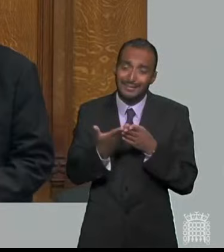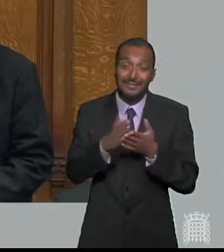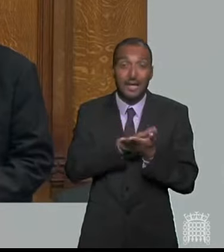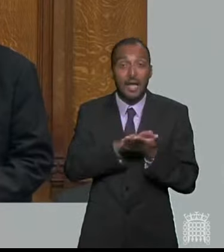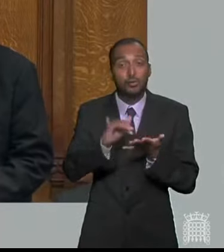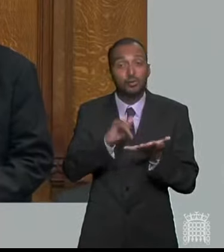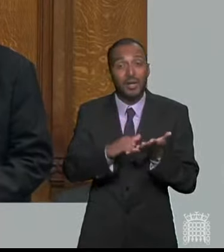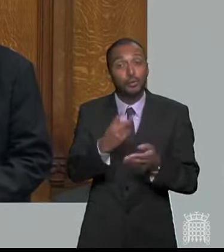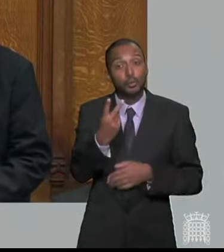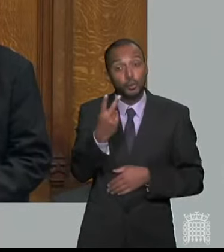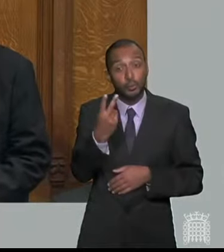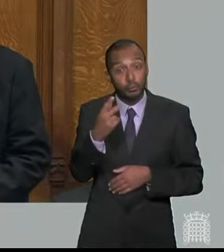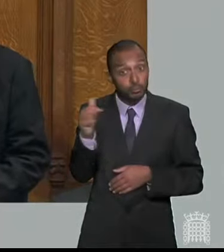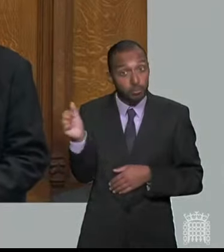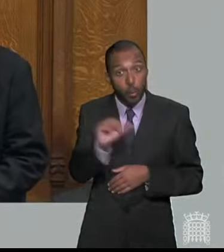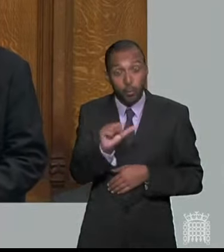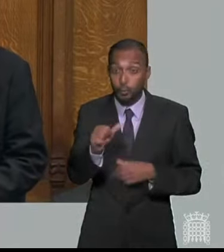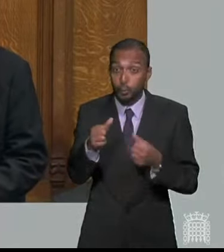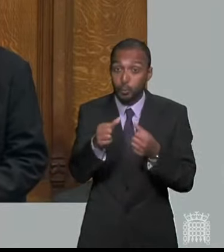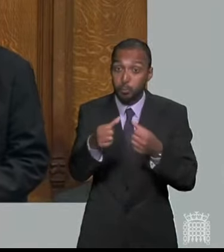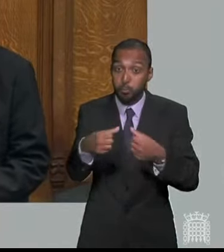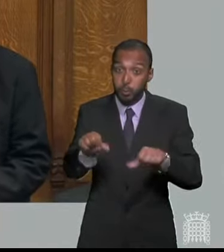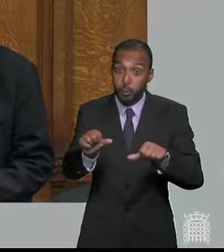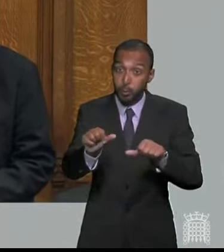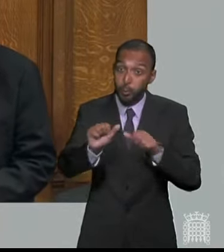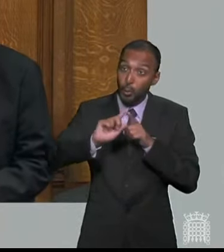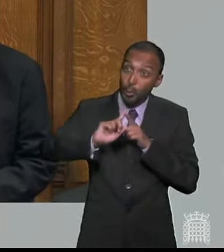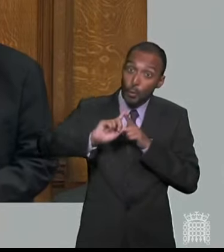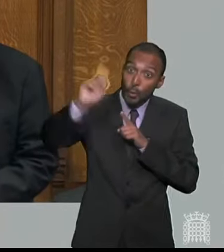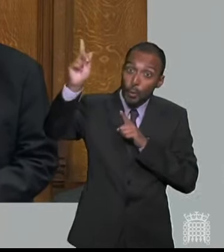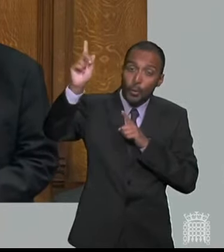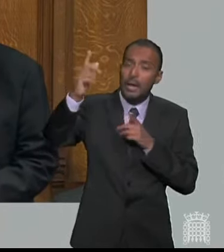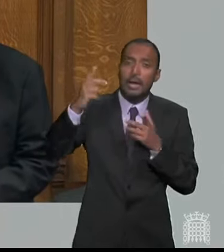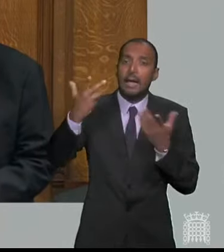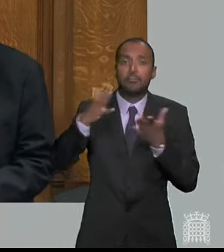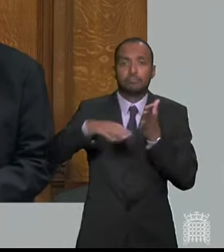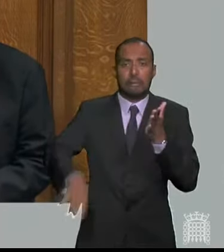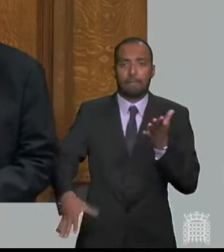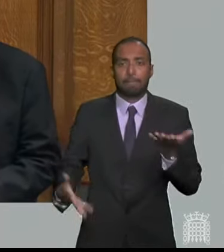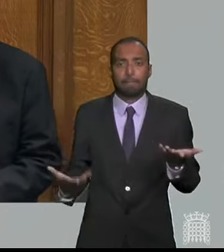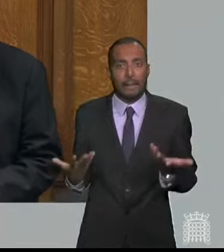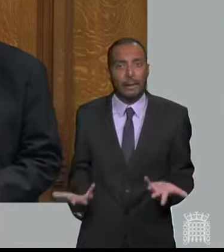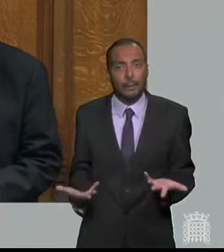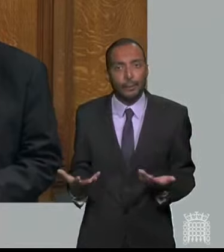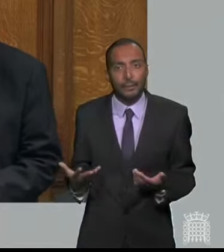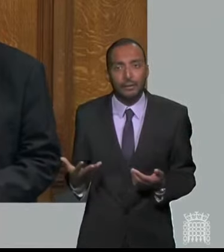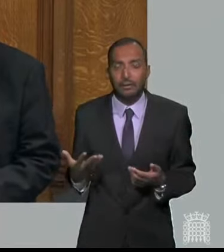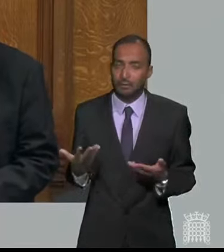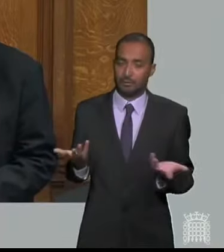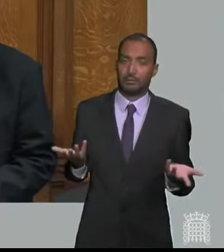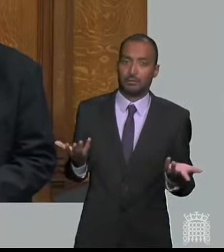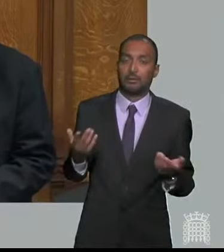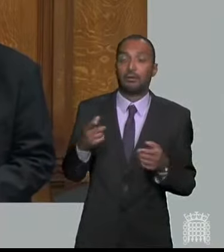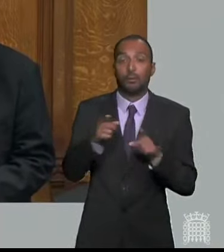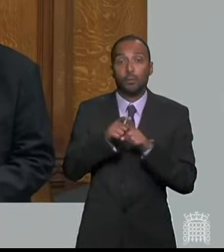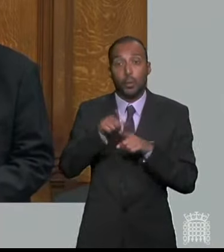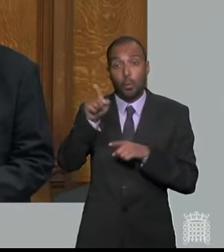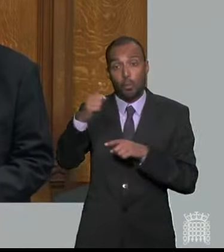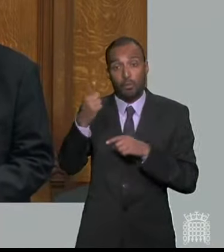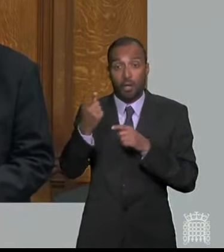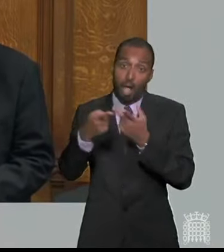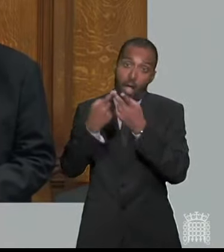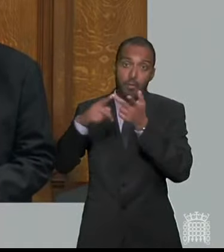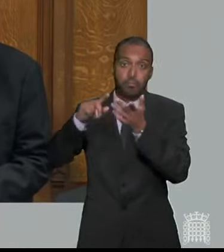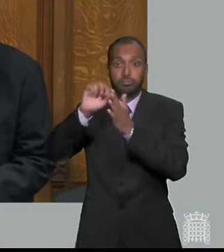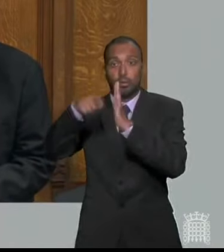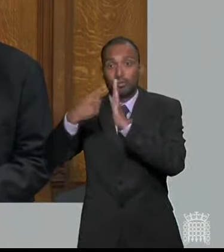and connectivity lifeline, now not coming anywhere near. And the A1 Northumberland dualling decision delayed yet again, and